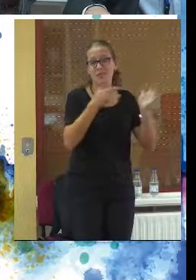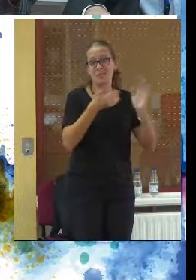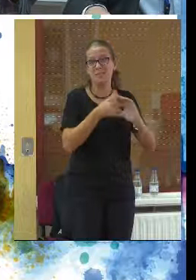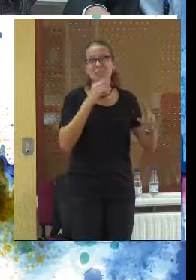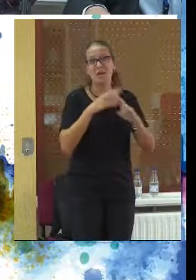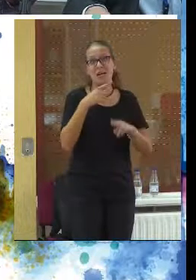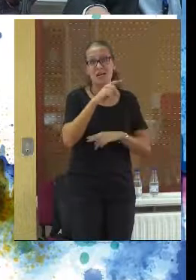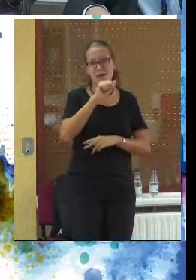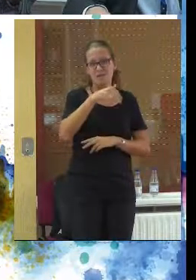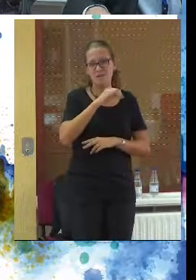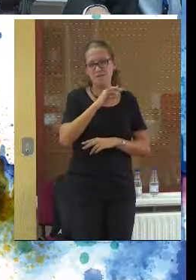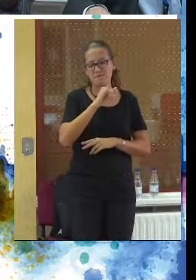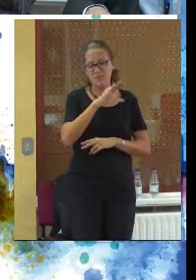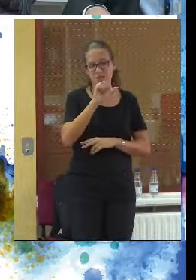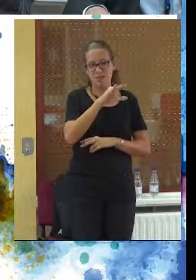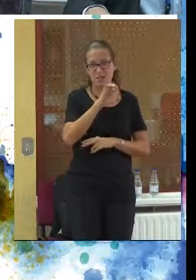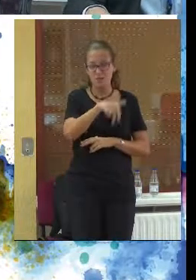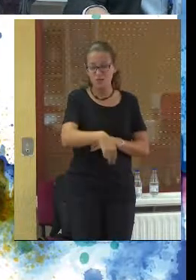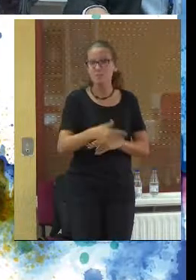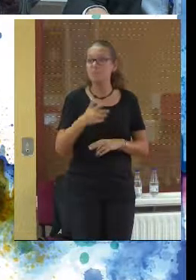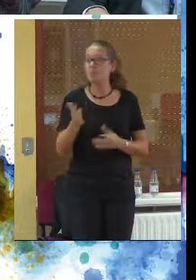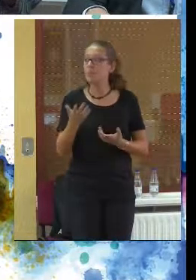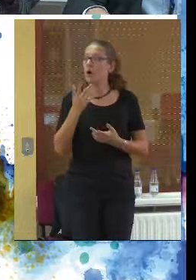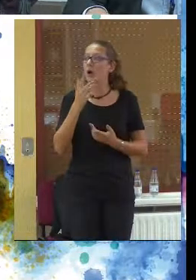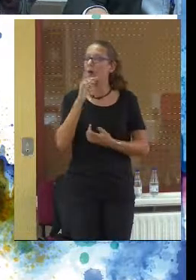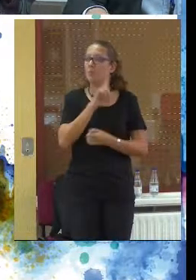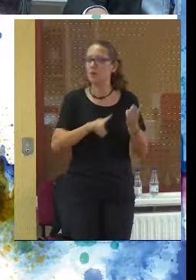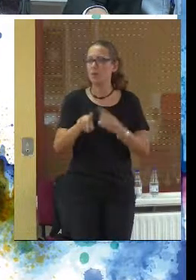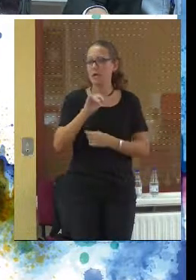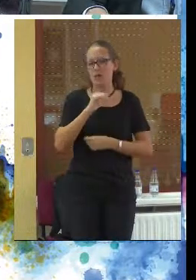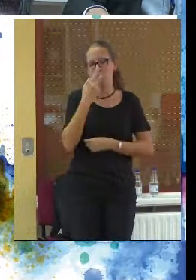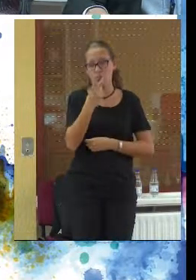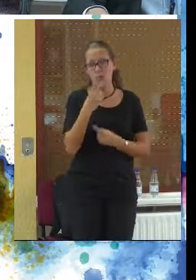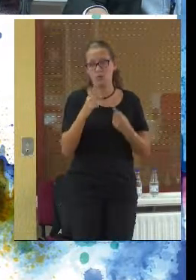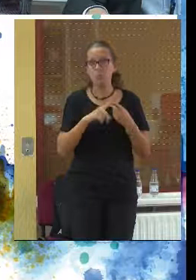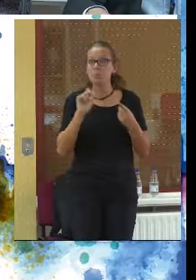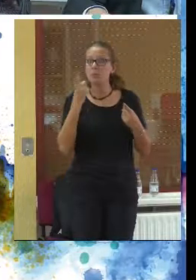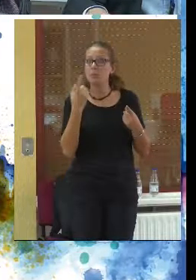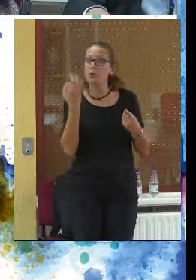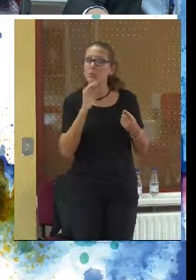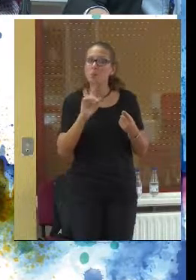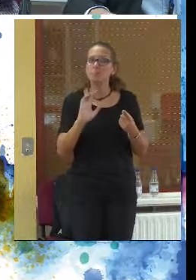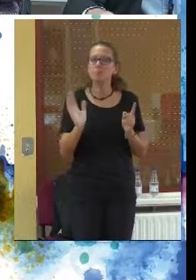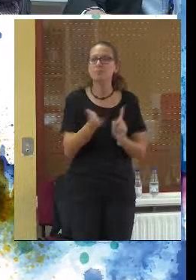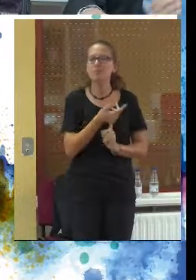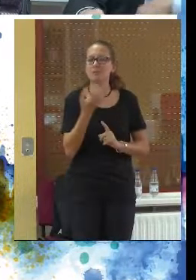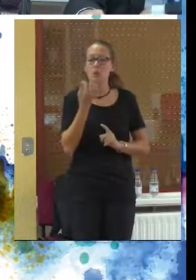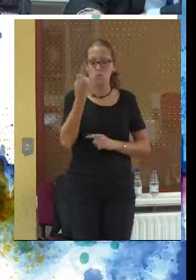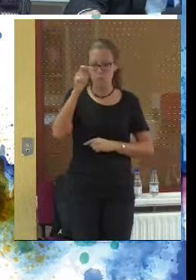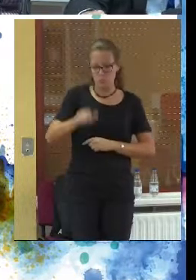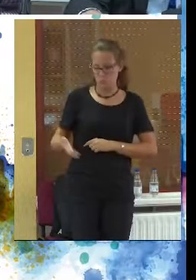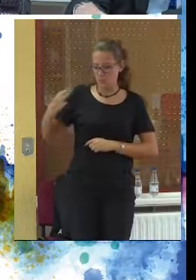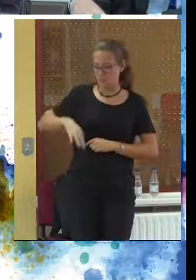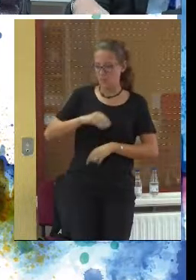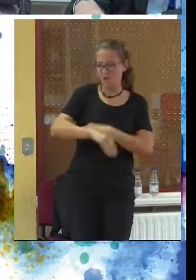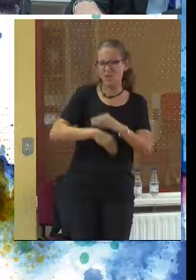techniques. And here we'll find problems I mentioned earlier. I've got to be able to make it possible for a